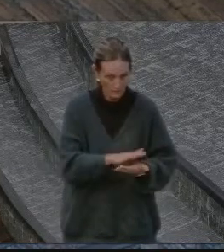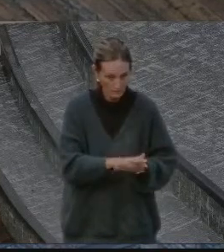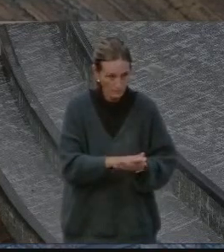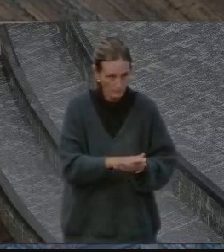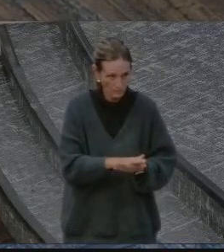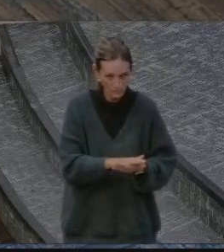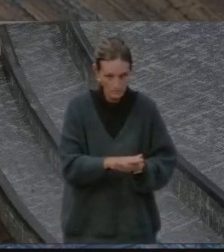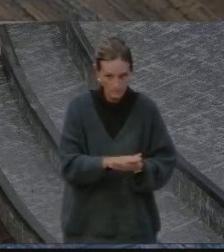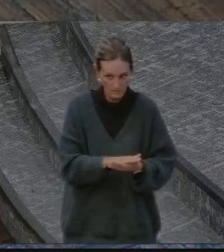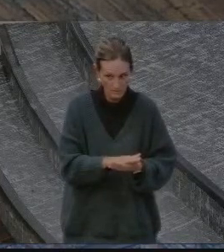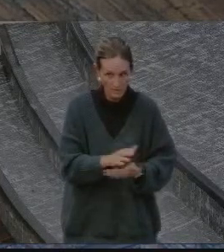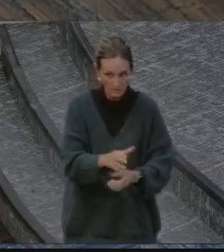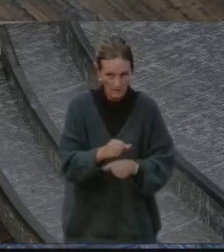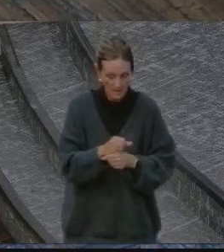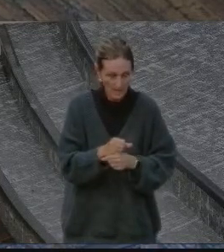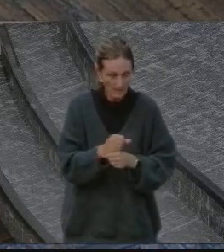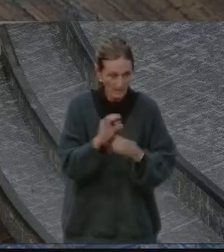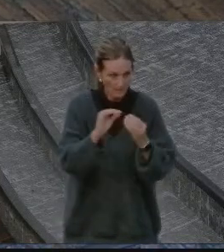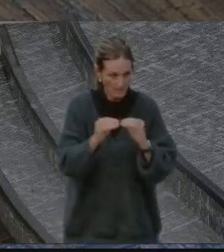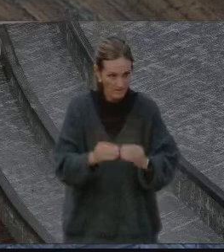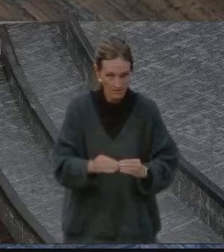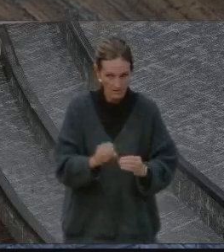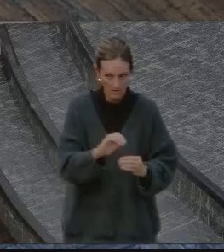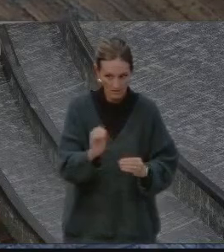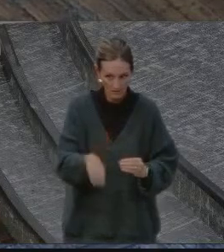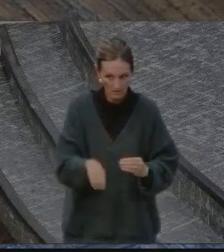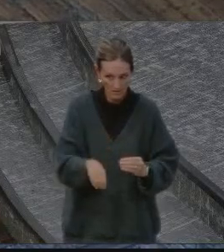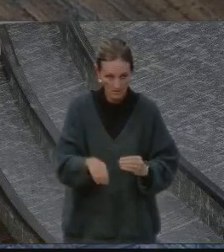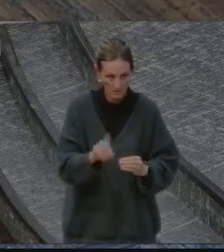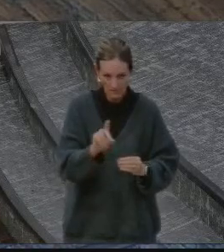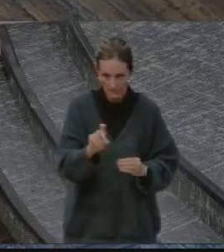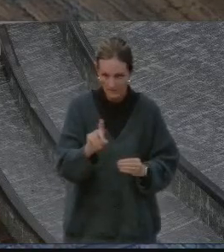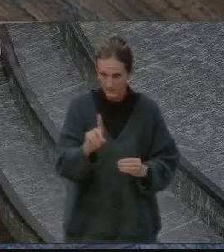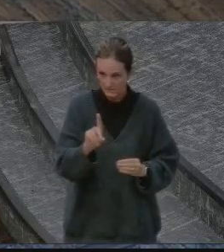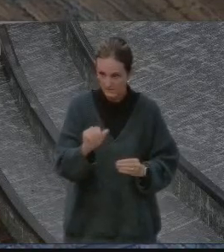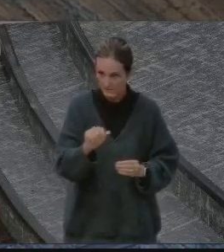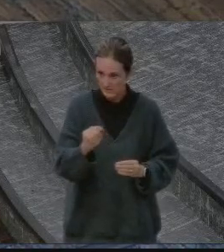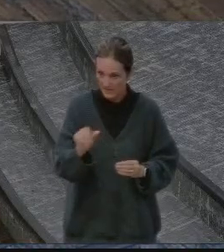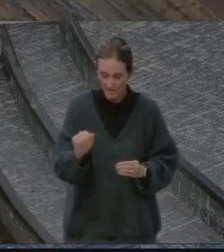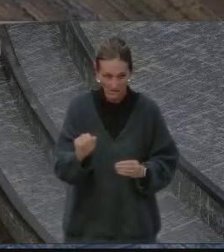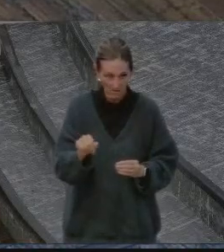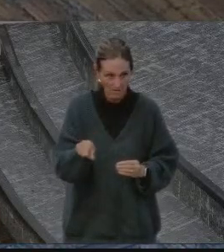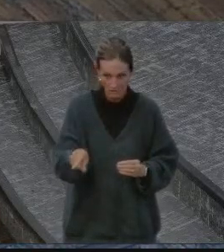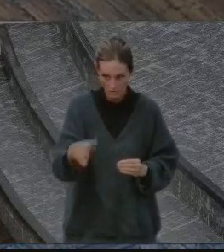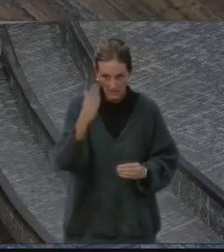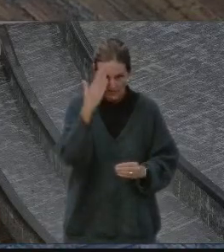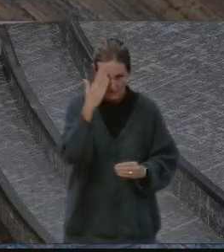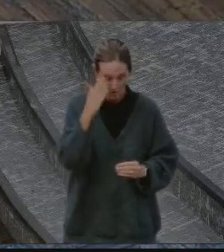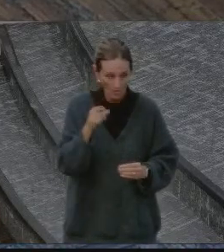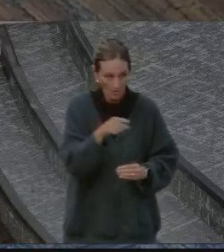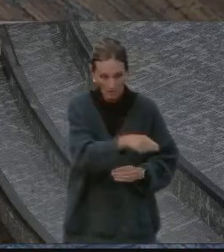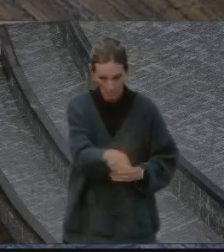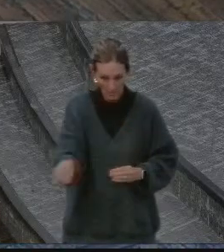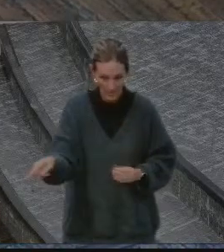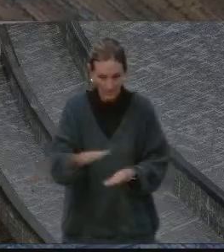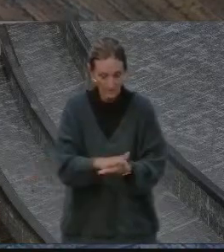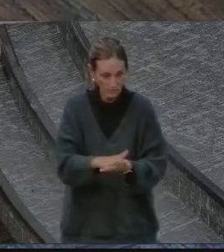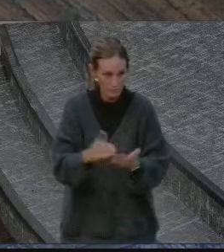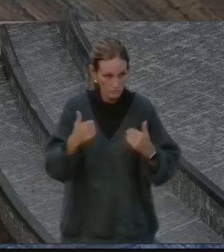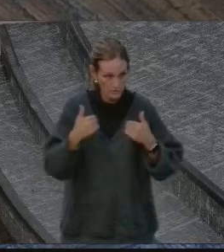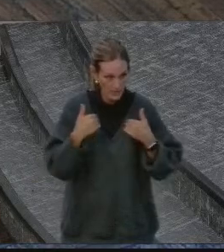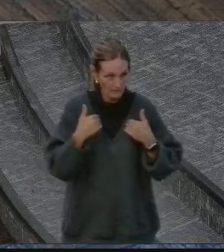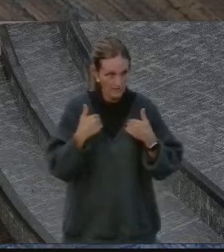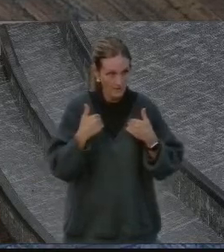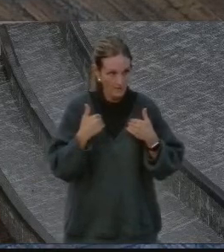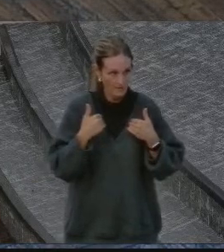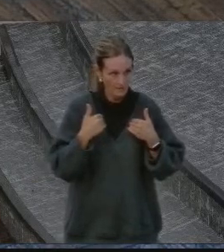their data, their dispro data? Are they having regular conversations in their